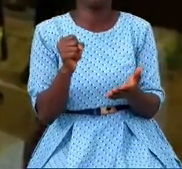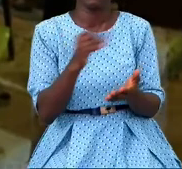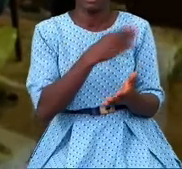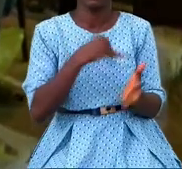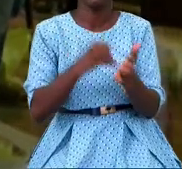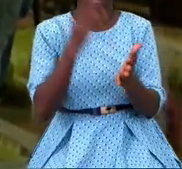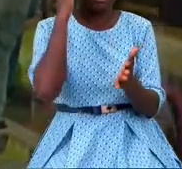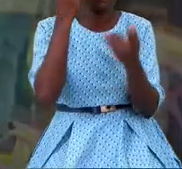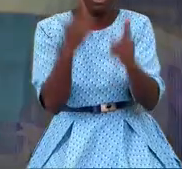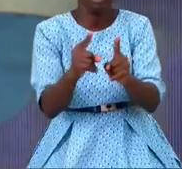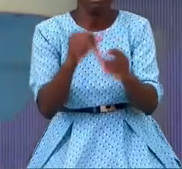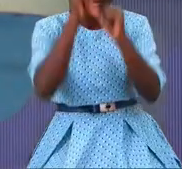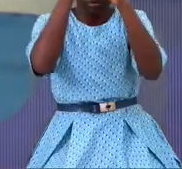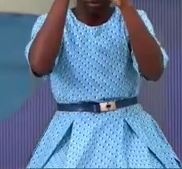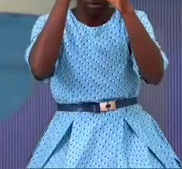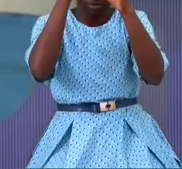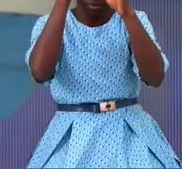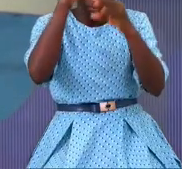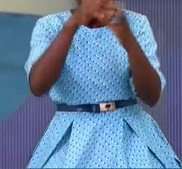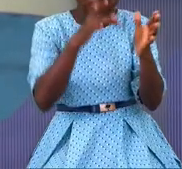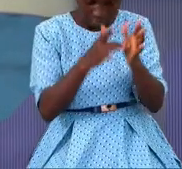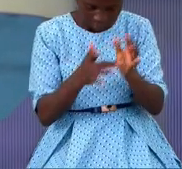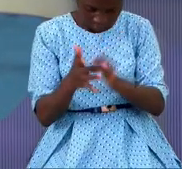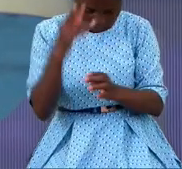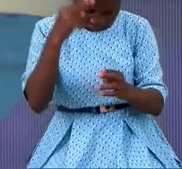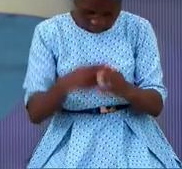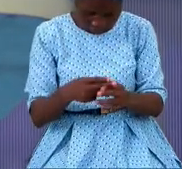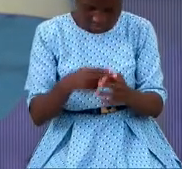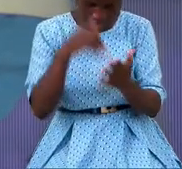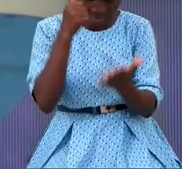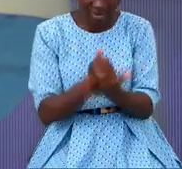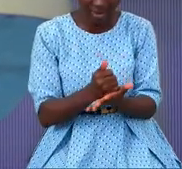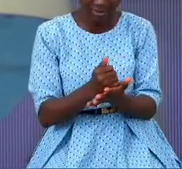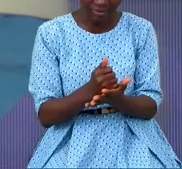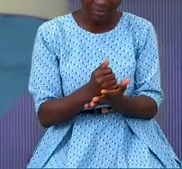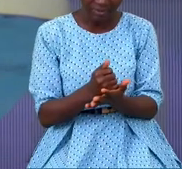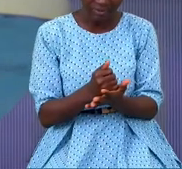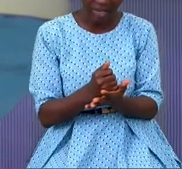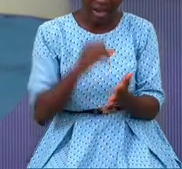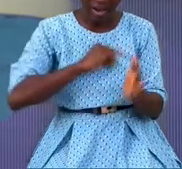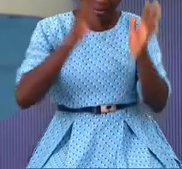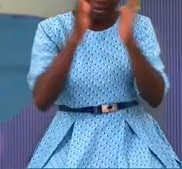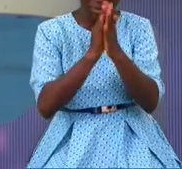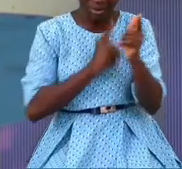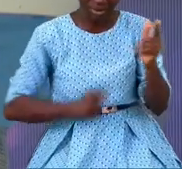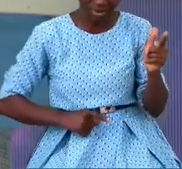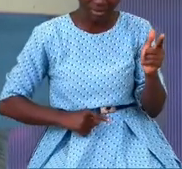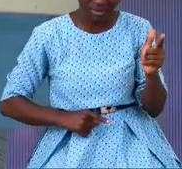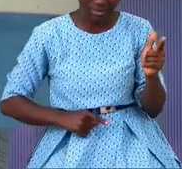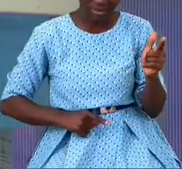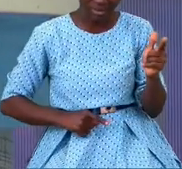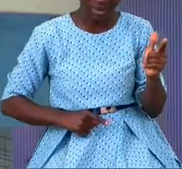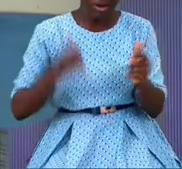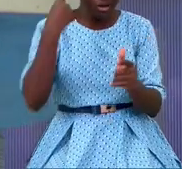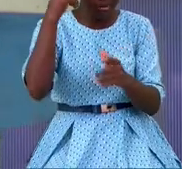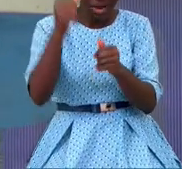pray, Lord, for everyone. Everyone here at the Alpha location. Everyone,